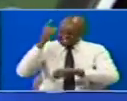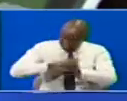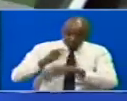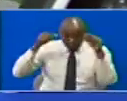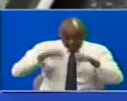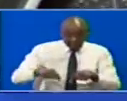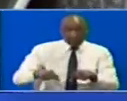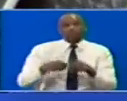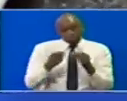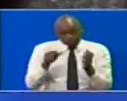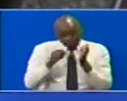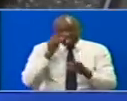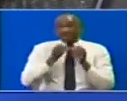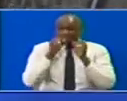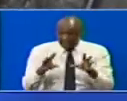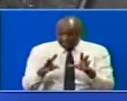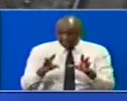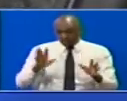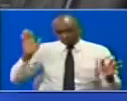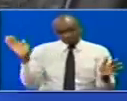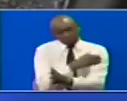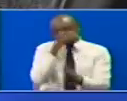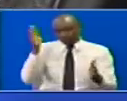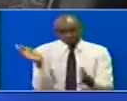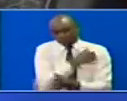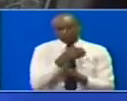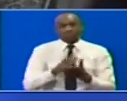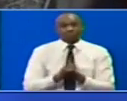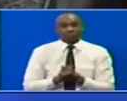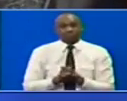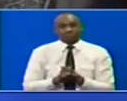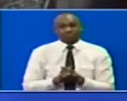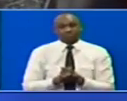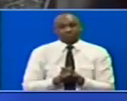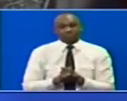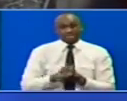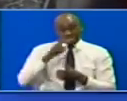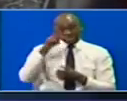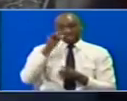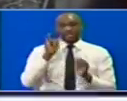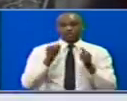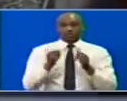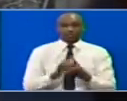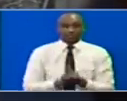records, failing which the names will be deleted from the polls register. Patrick Amimo, KTN News.